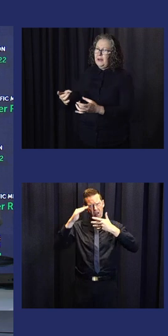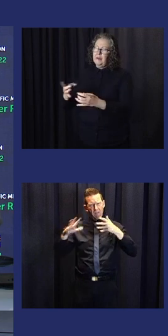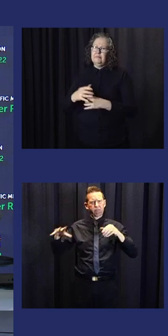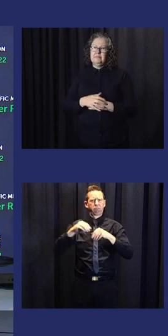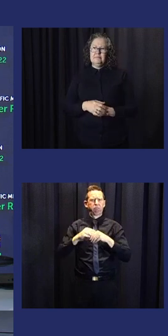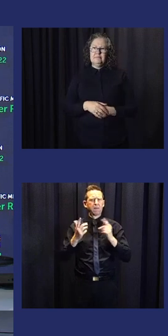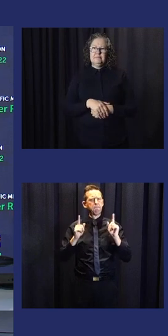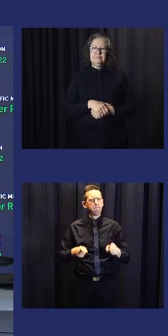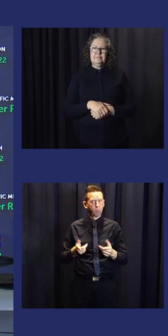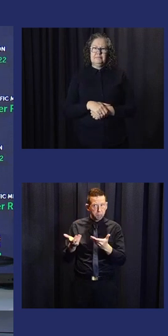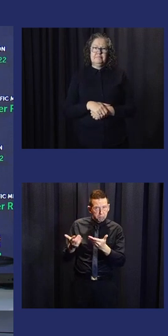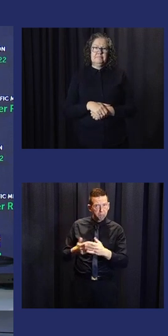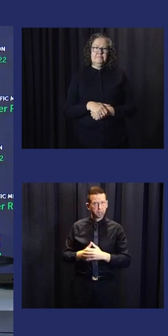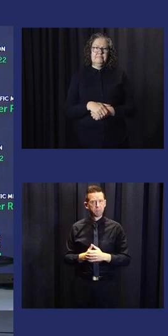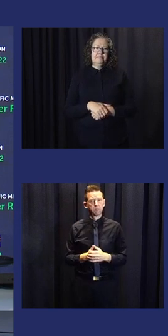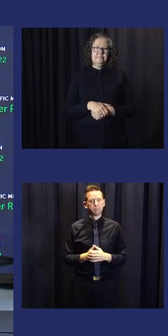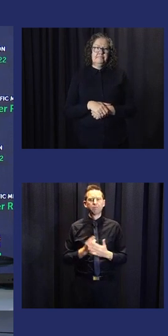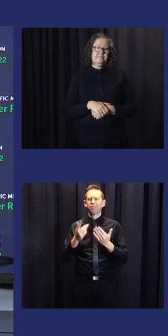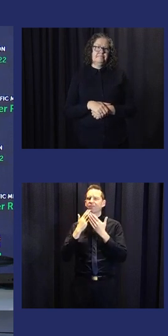Great, thank you.